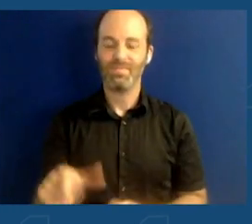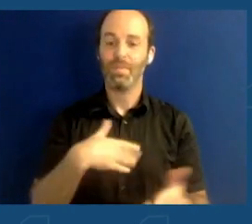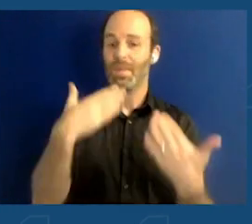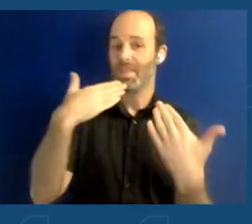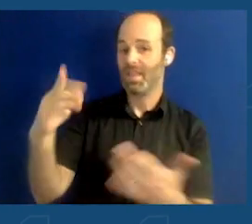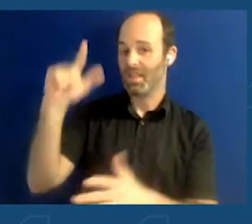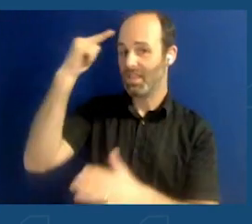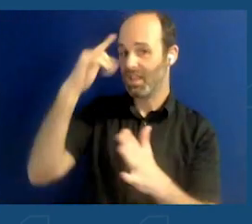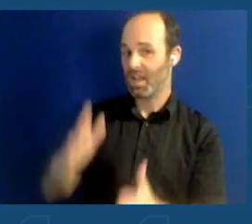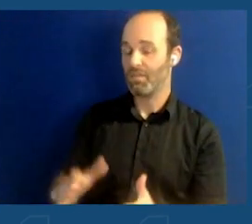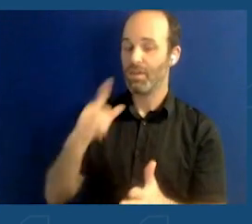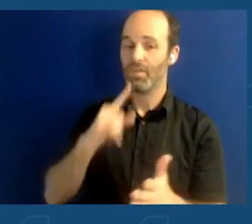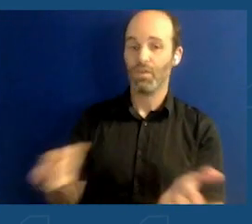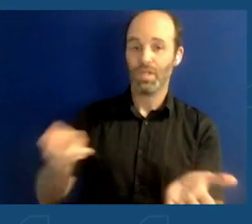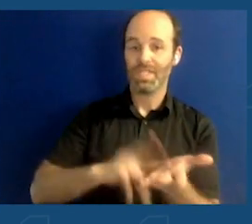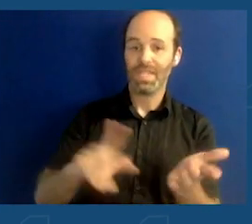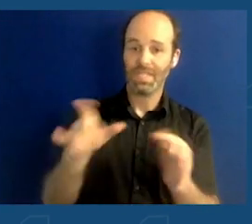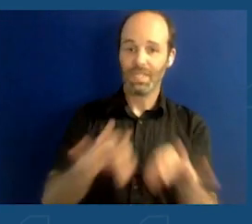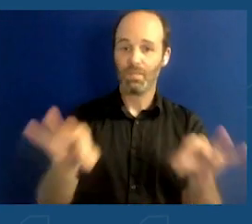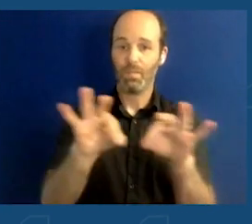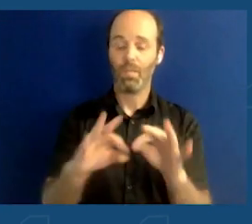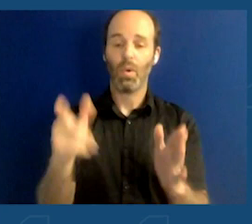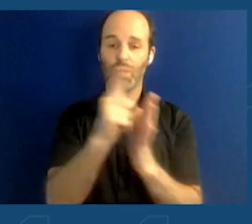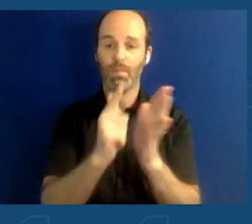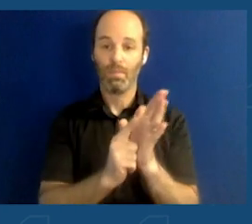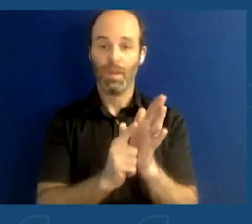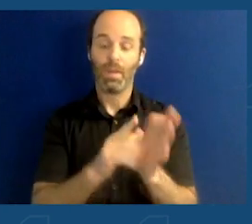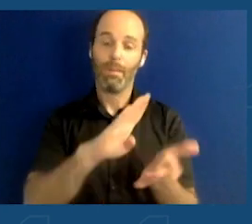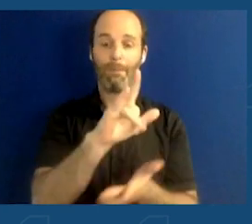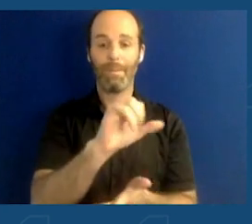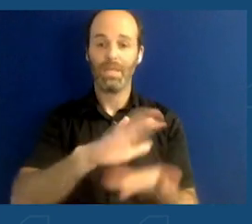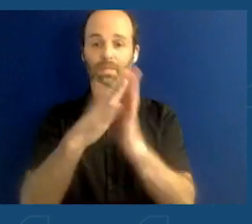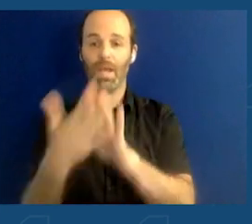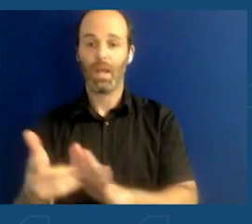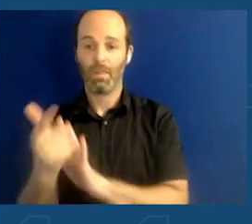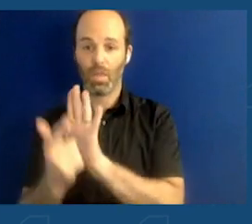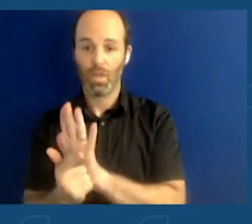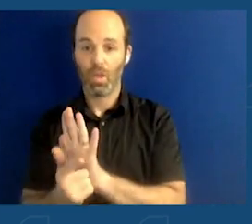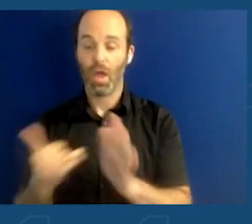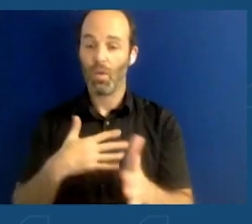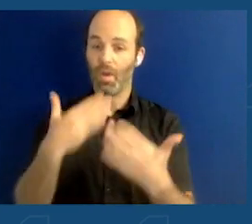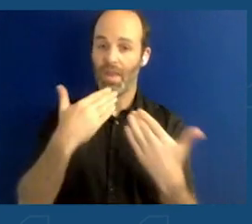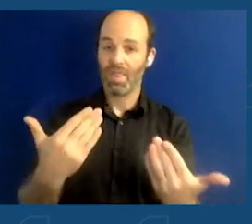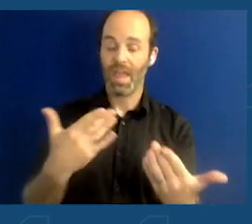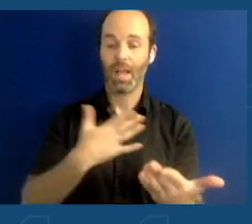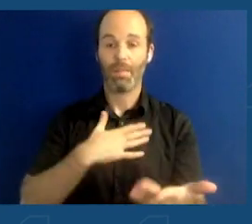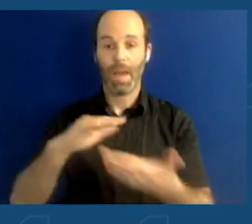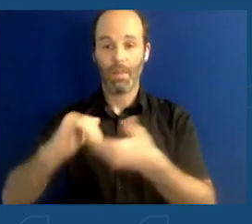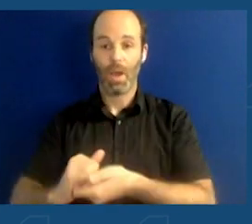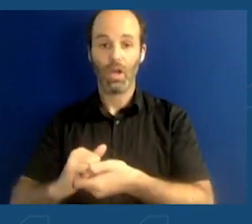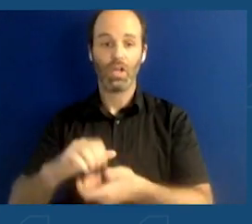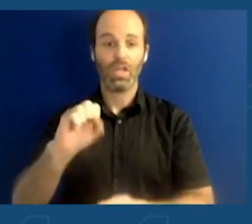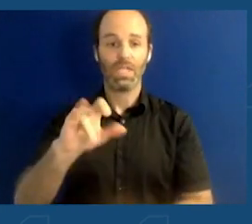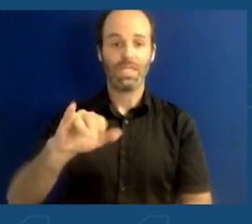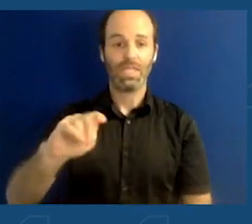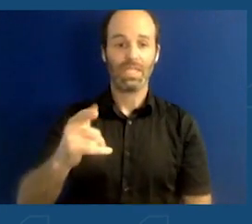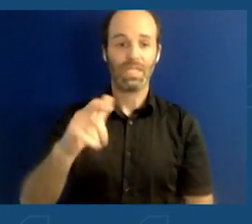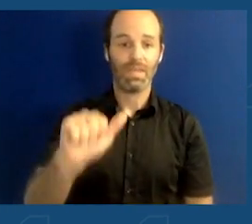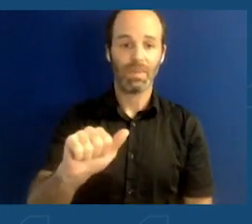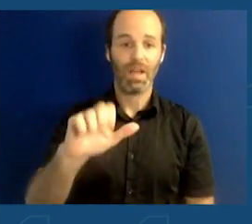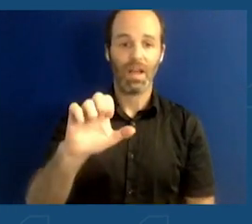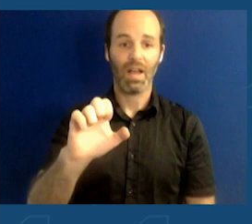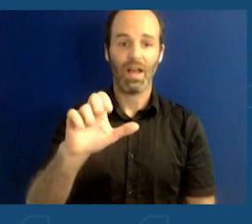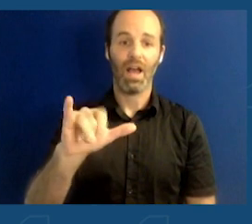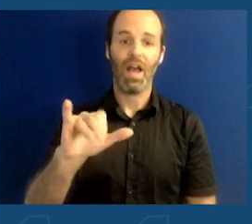for signing these important bills into law today. I want to thank my partner in the Assembly, Simcha Eichenstein, for getting across the finish line